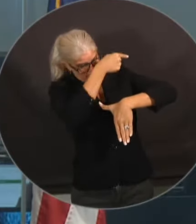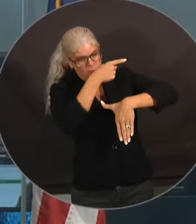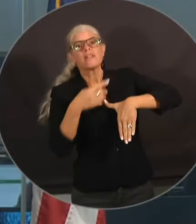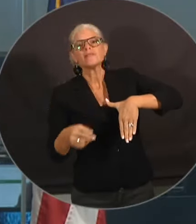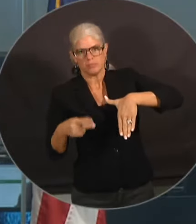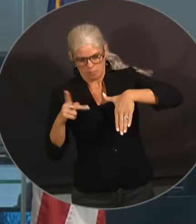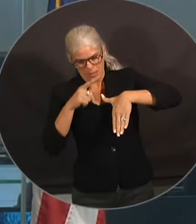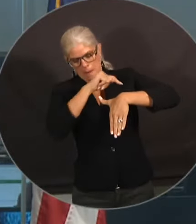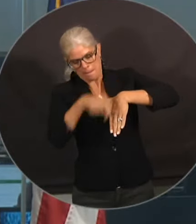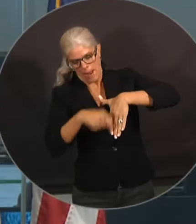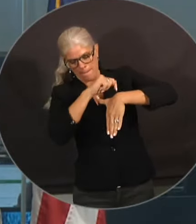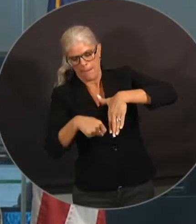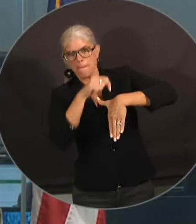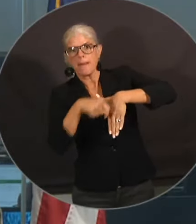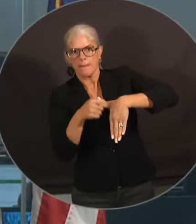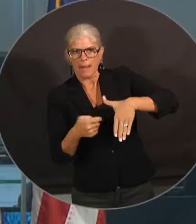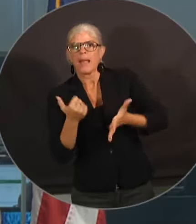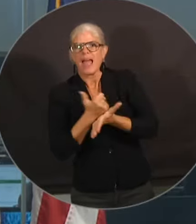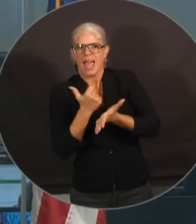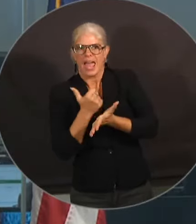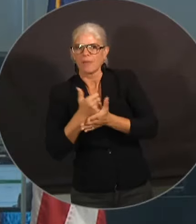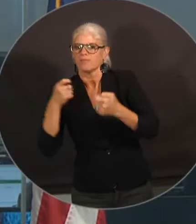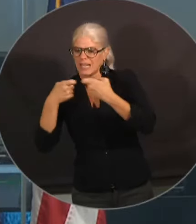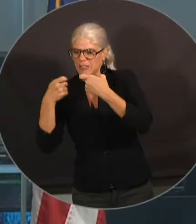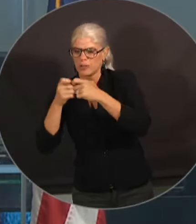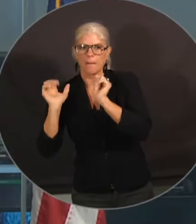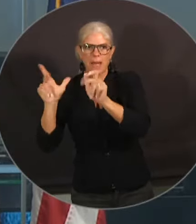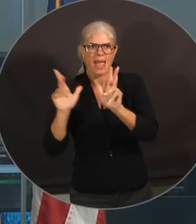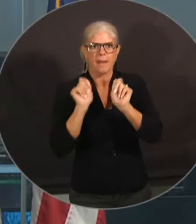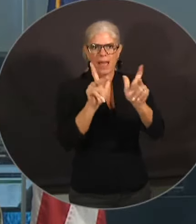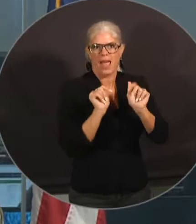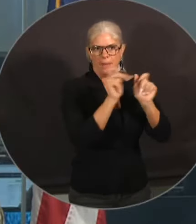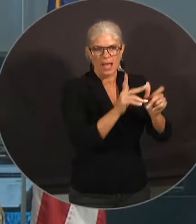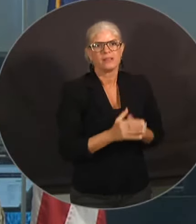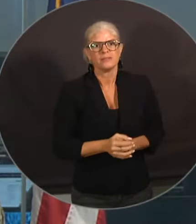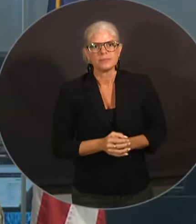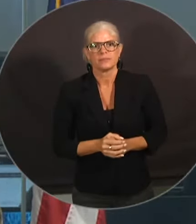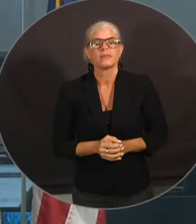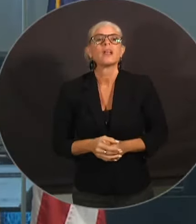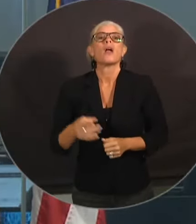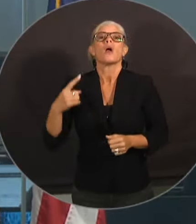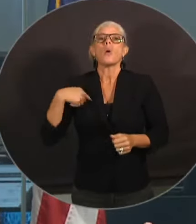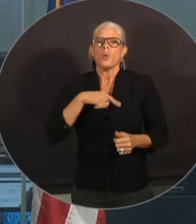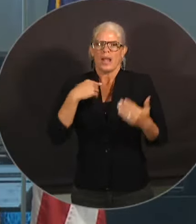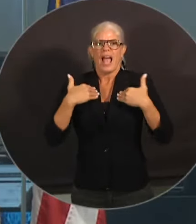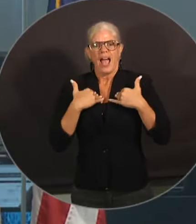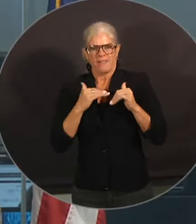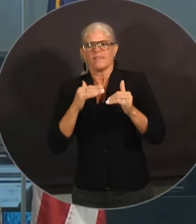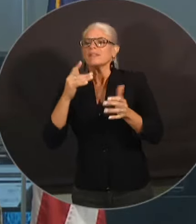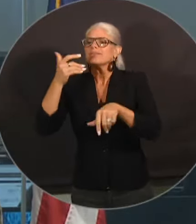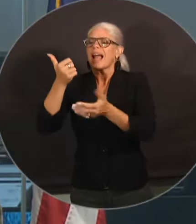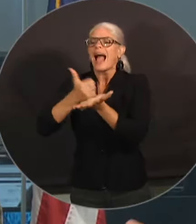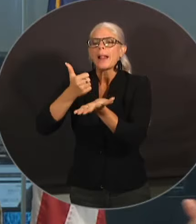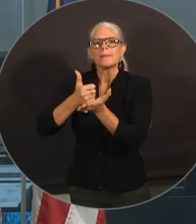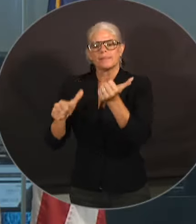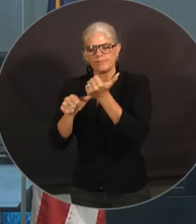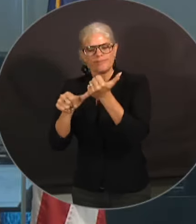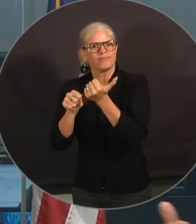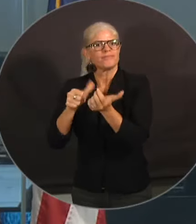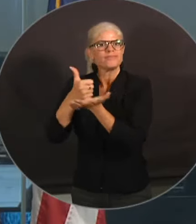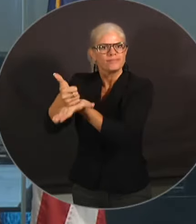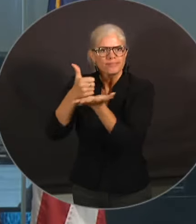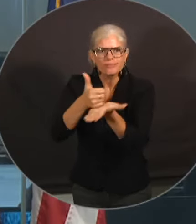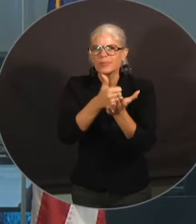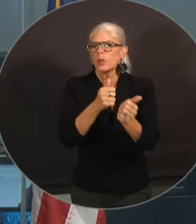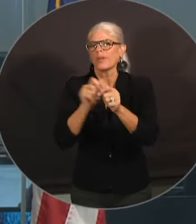that's been a priority for us when we do the storm response. There is mutual aid available. I've spoken to the major companies, I've spoken